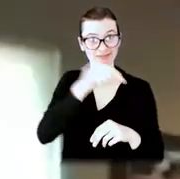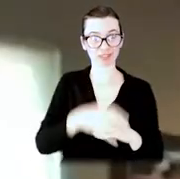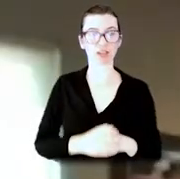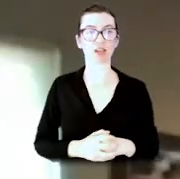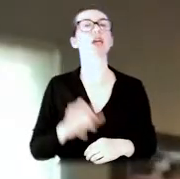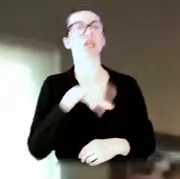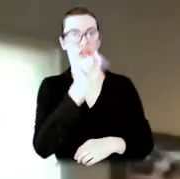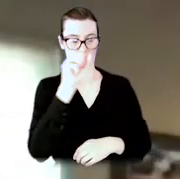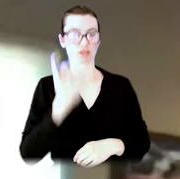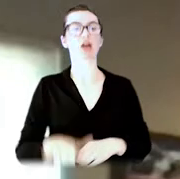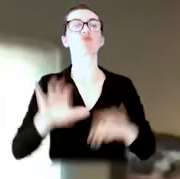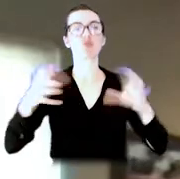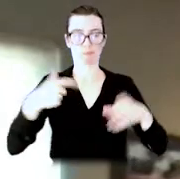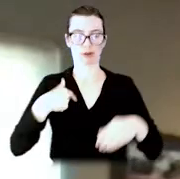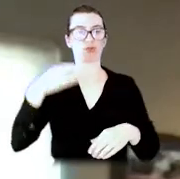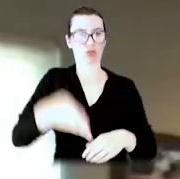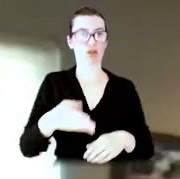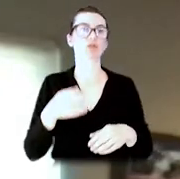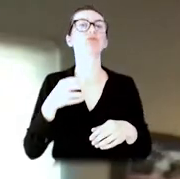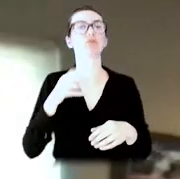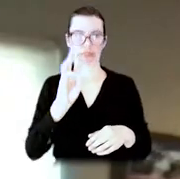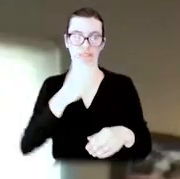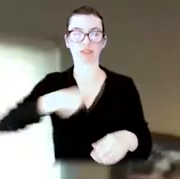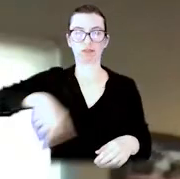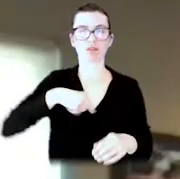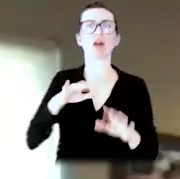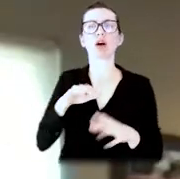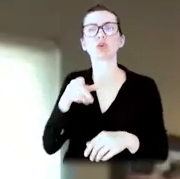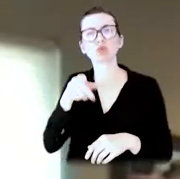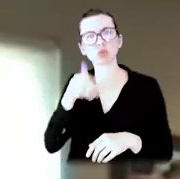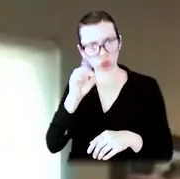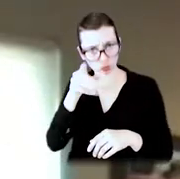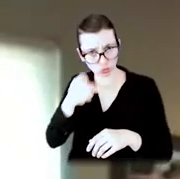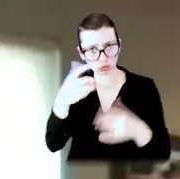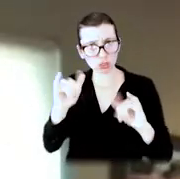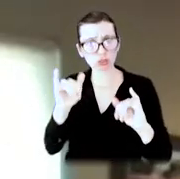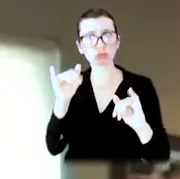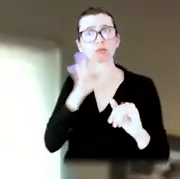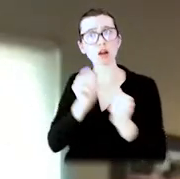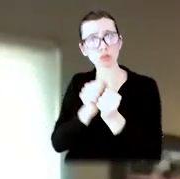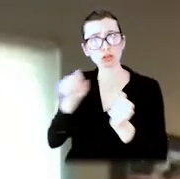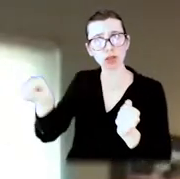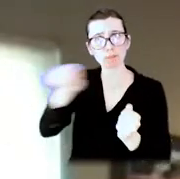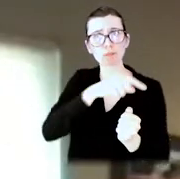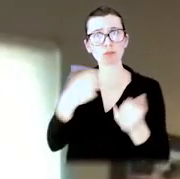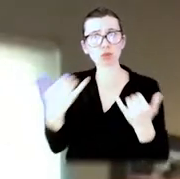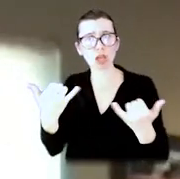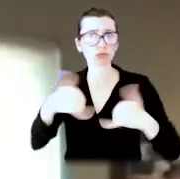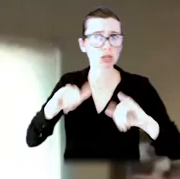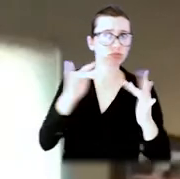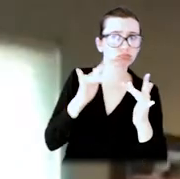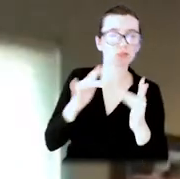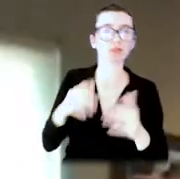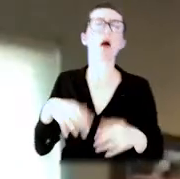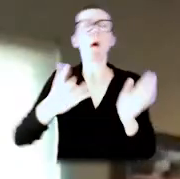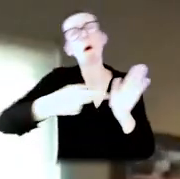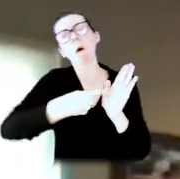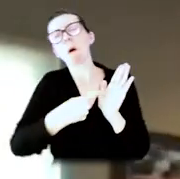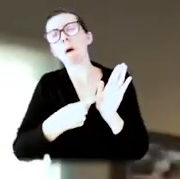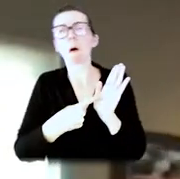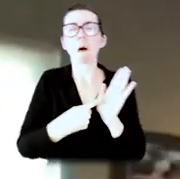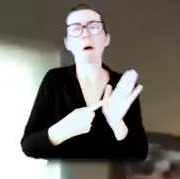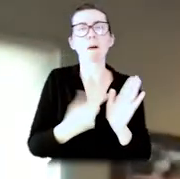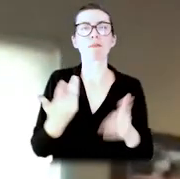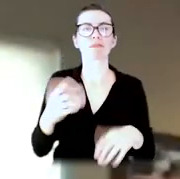group I was on the campus with. There were 6 of us. Do you still talk to them today and stay in communication? Sometimes, yeah, sometimes. Yeah.